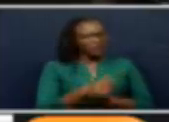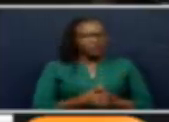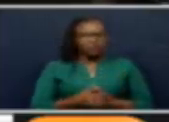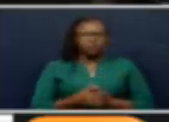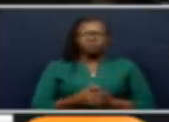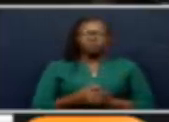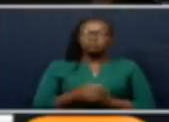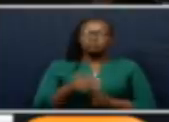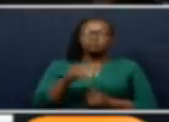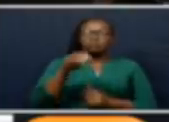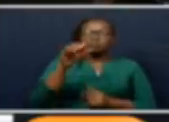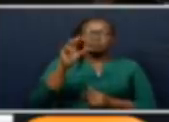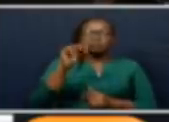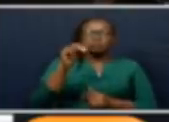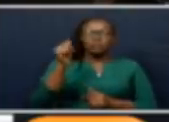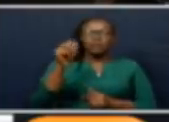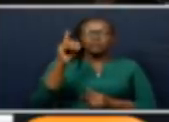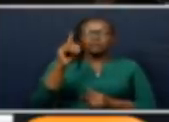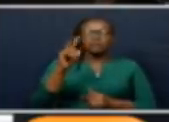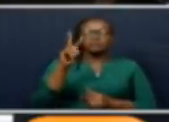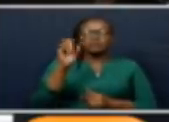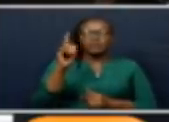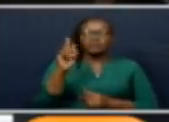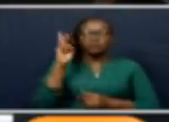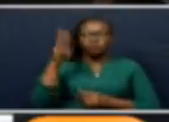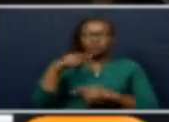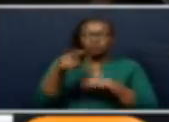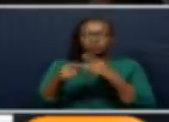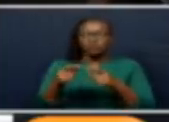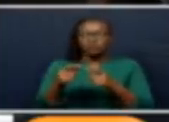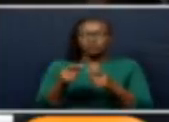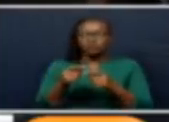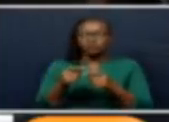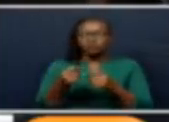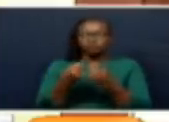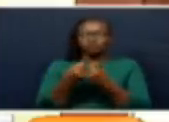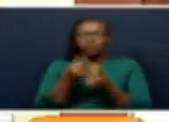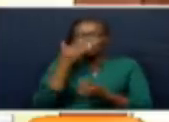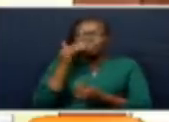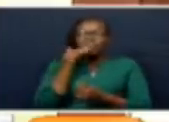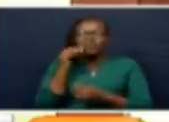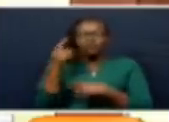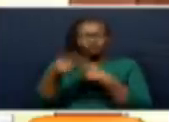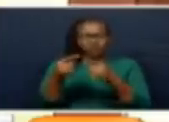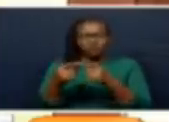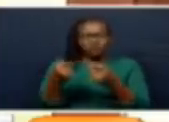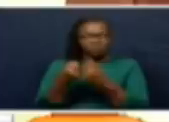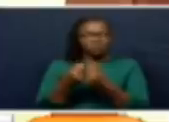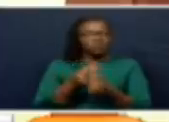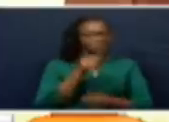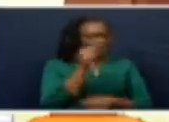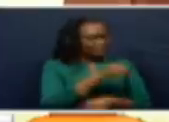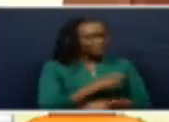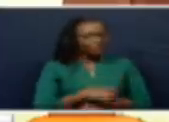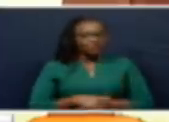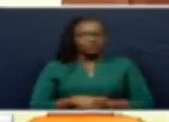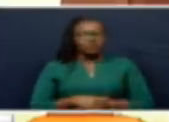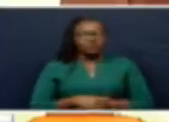Madividi run? Of course. Oh, come on, man. Is everybody running again? Yeah, what do they do now? What else can